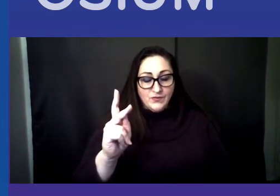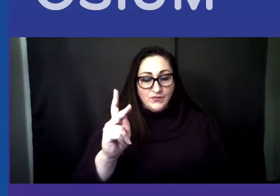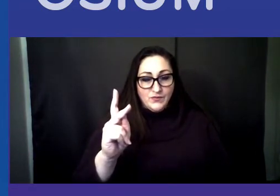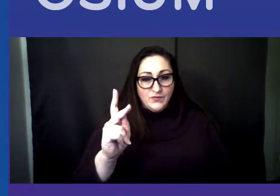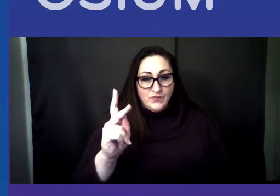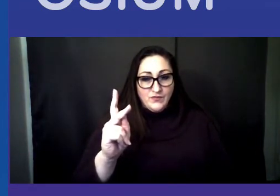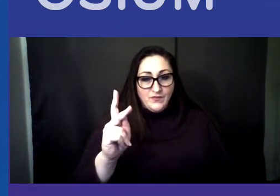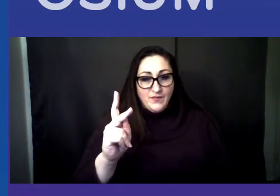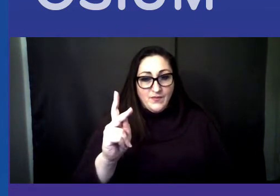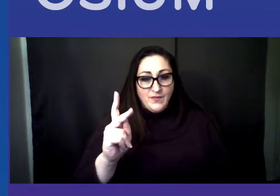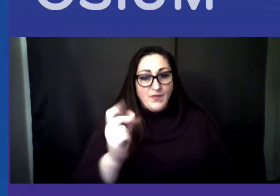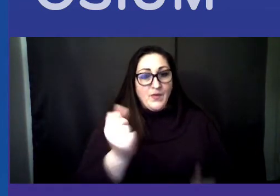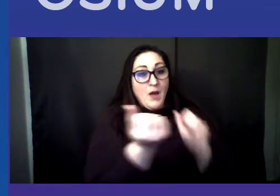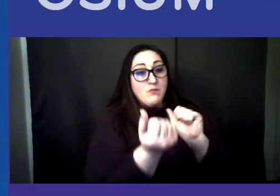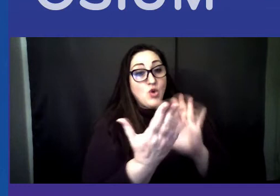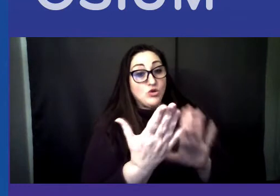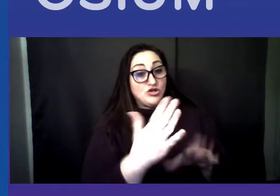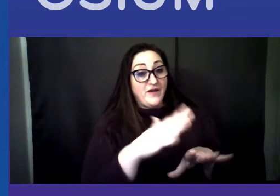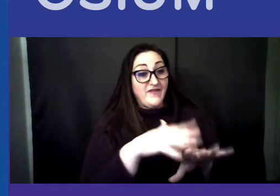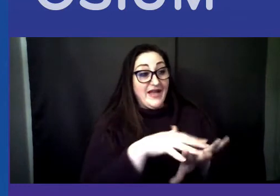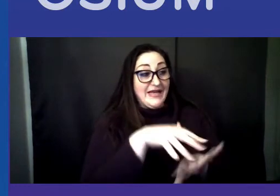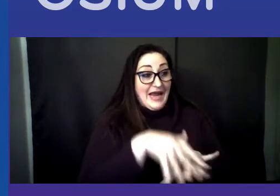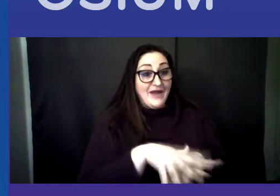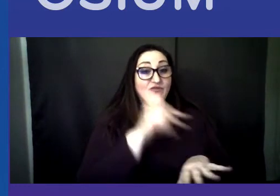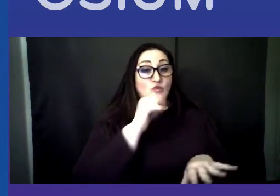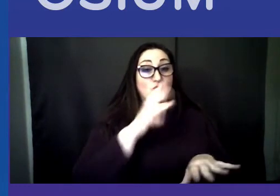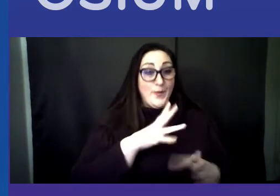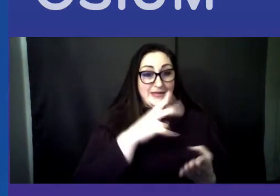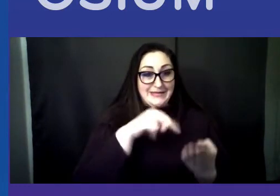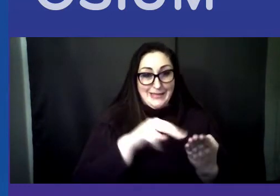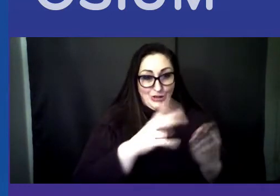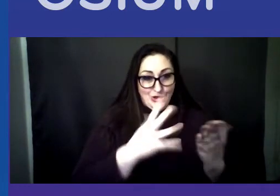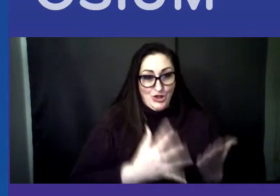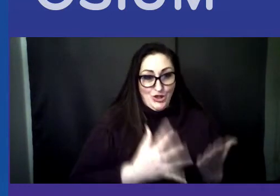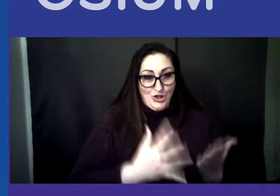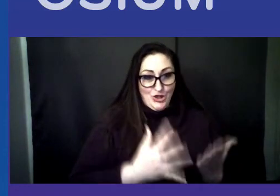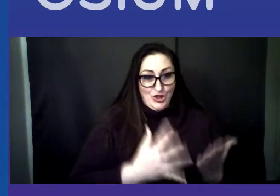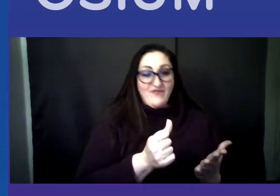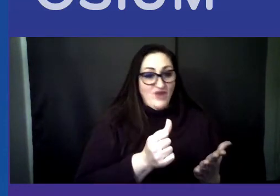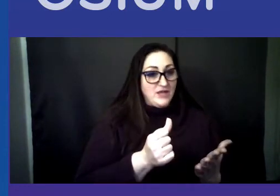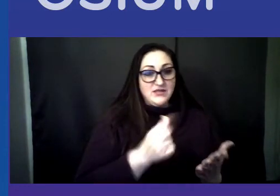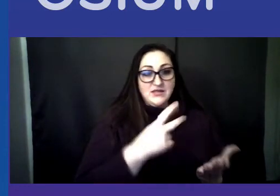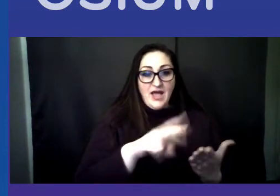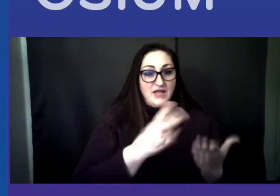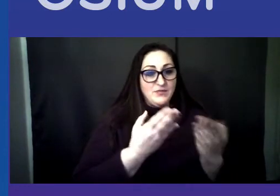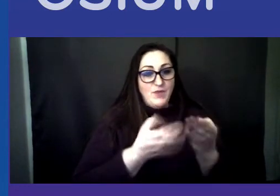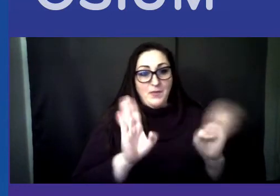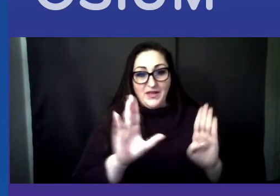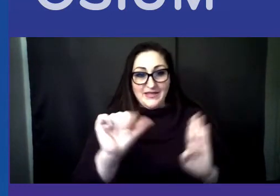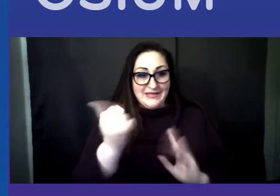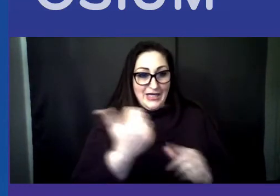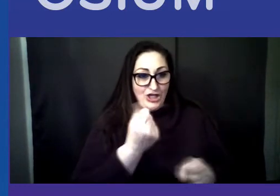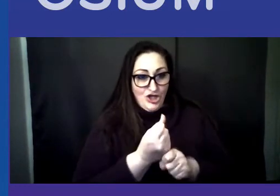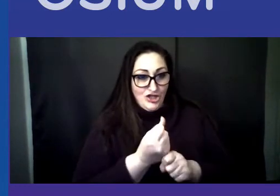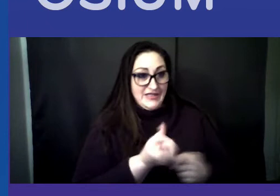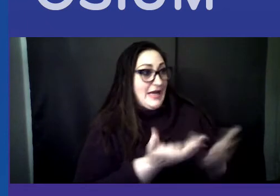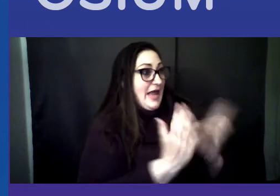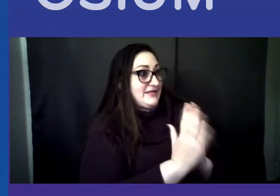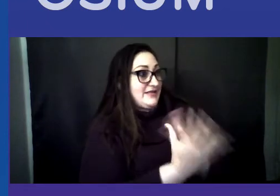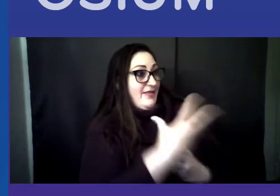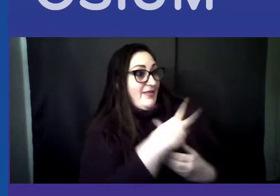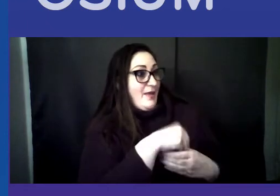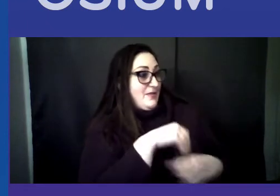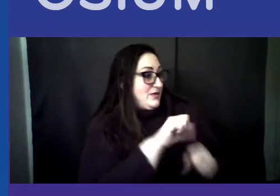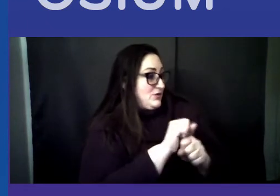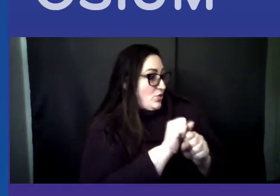approaching Native women dancers who are here who have not danced publicly in over 10 years and asking them to work with me, and just as I was getting to know